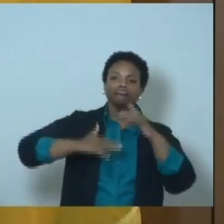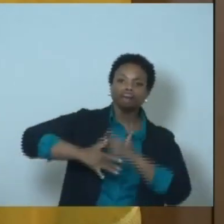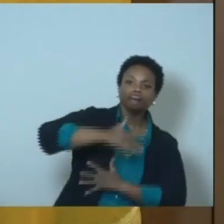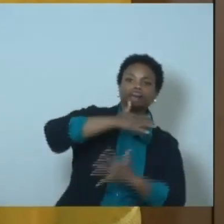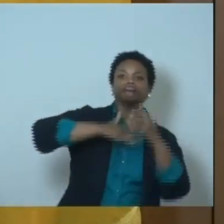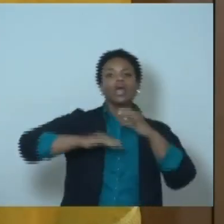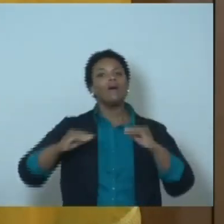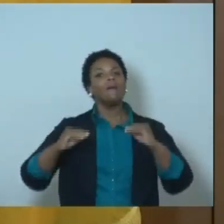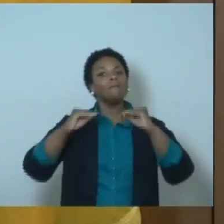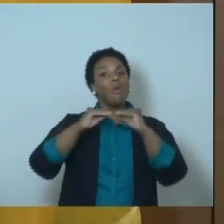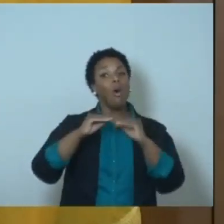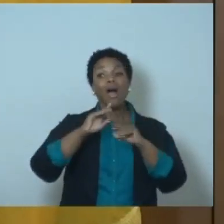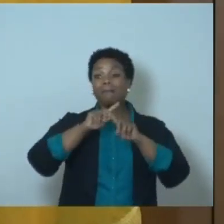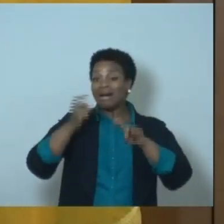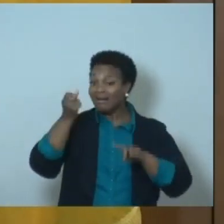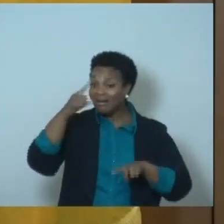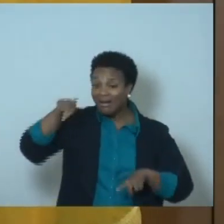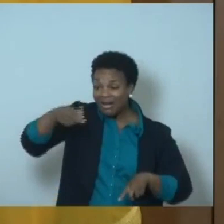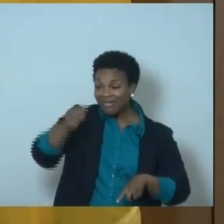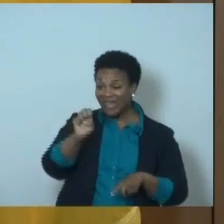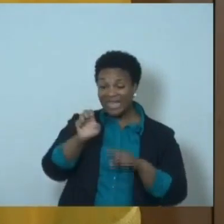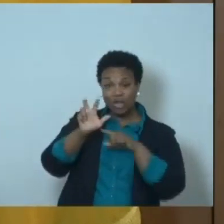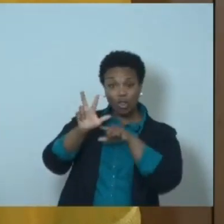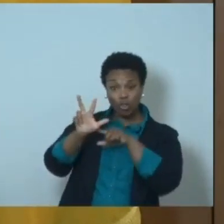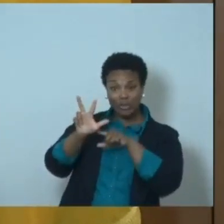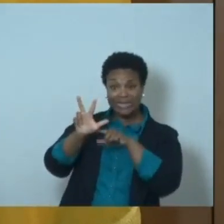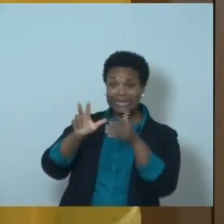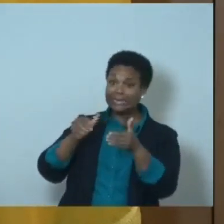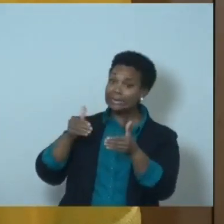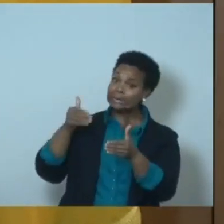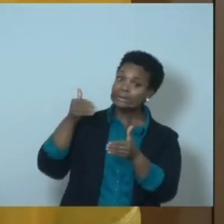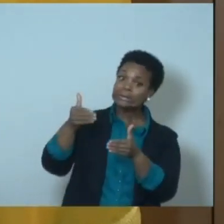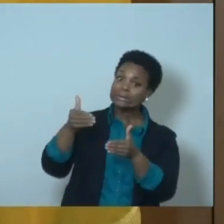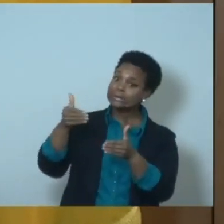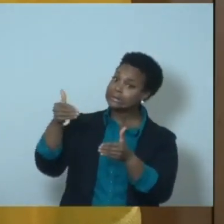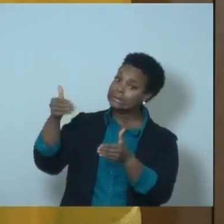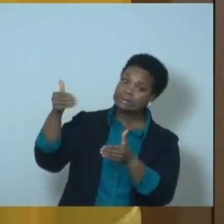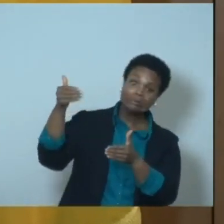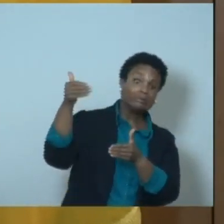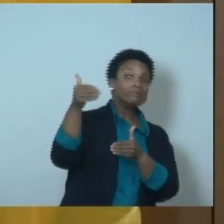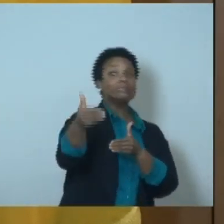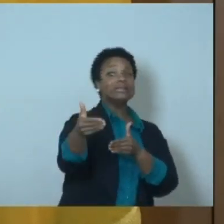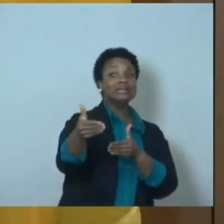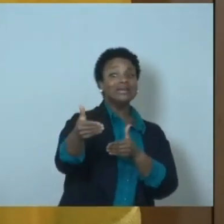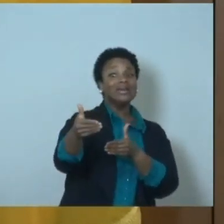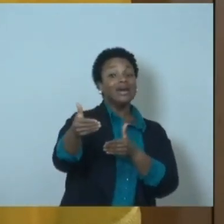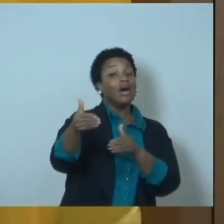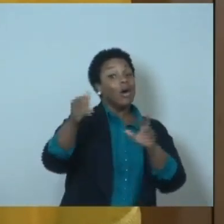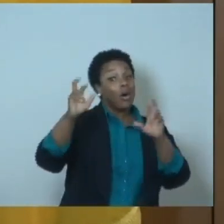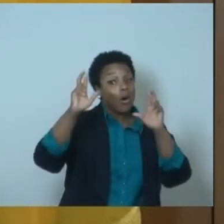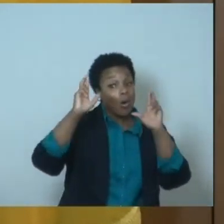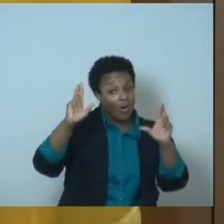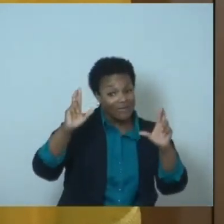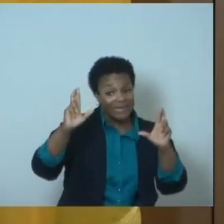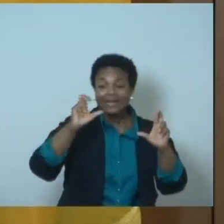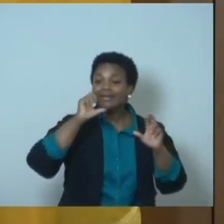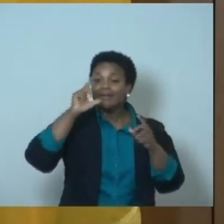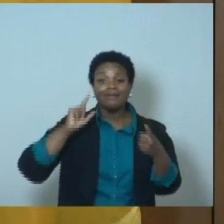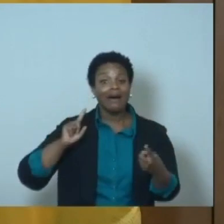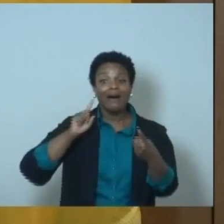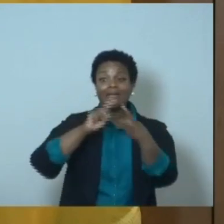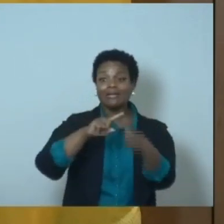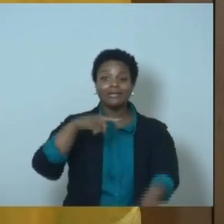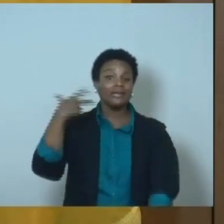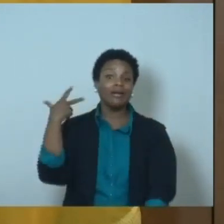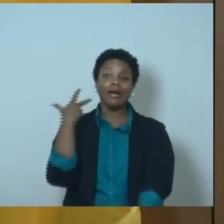be completely opened up in New Mexico. I hope it doesn't completely open up in the country until there's a vaccine. I personally, based on the